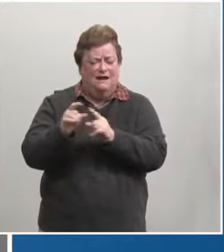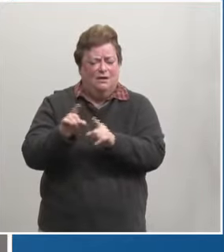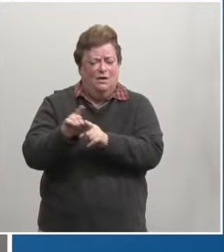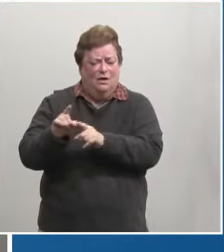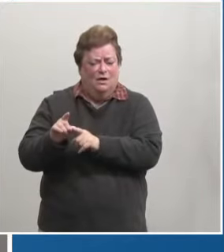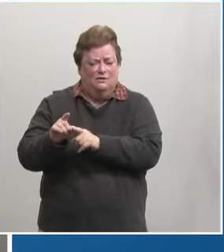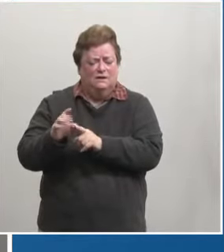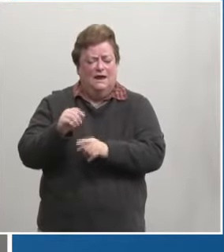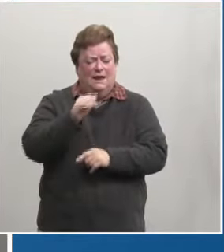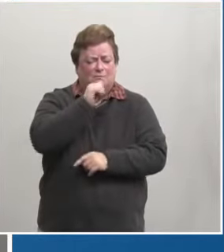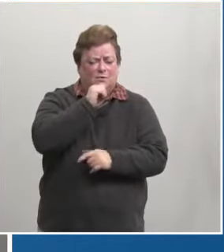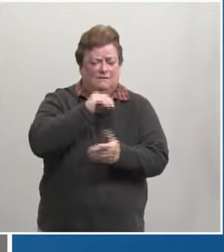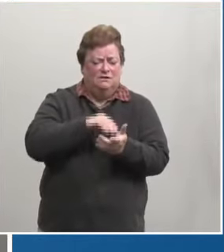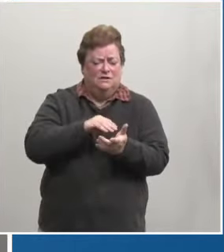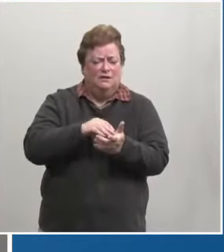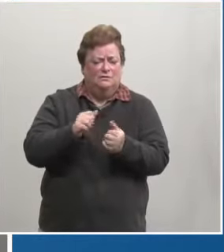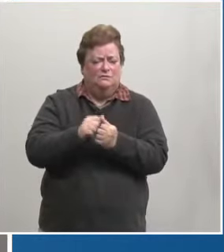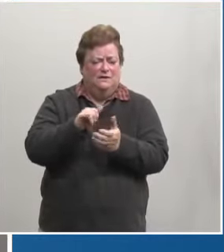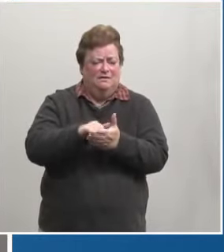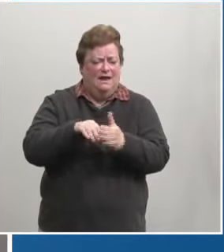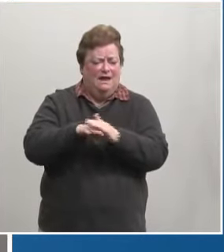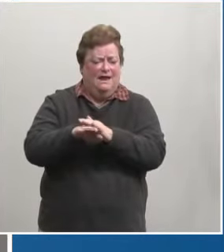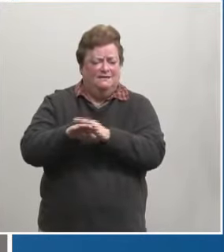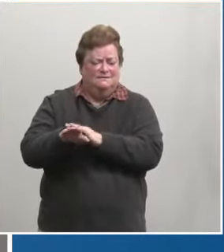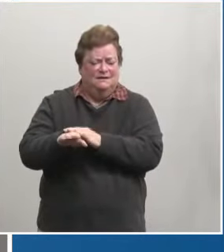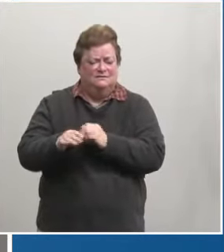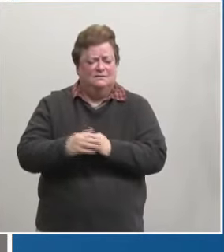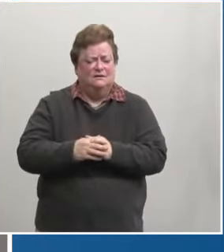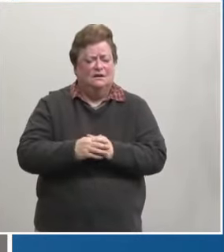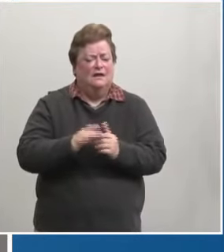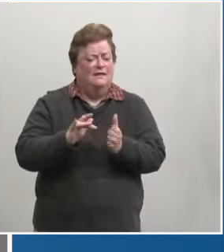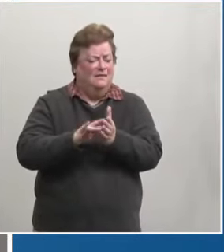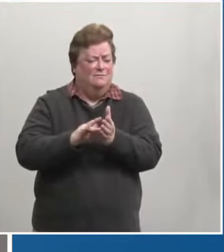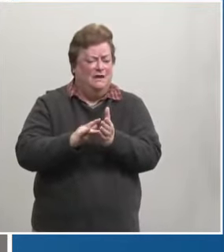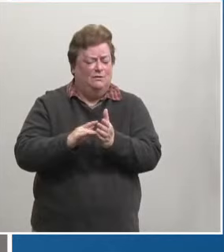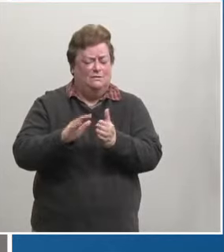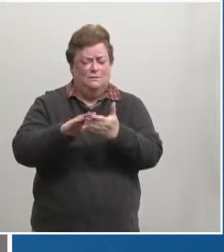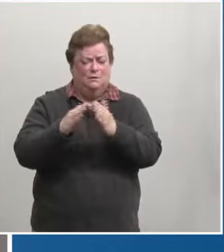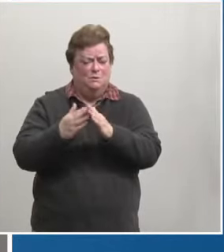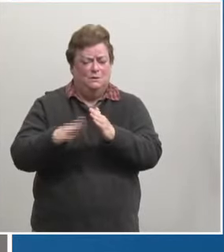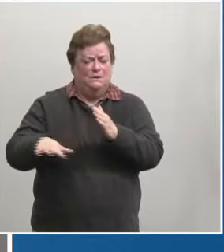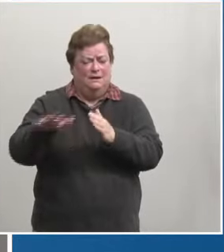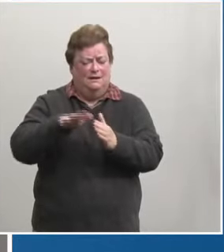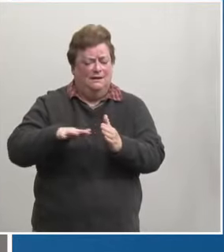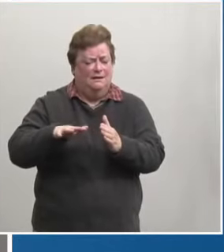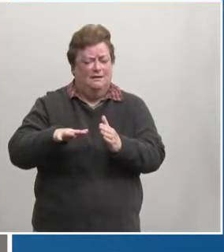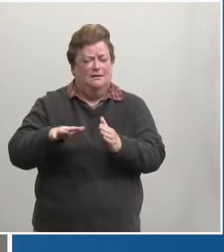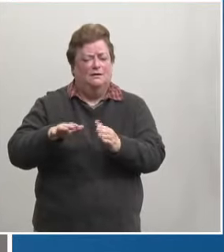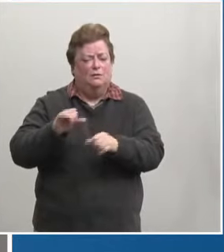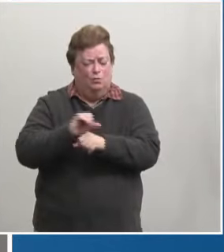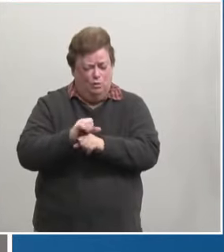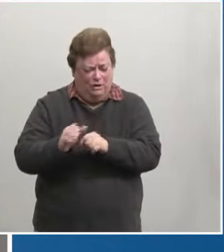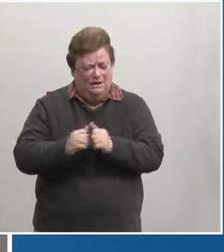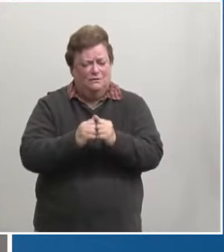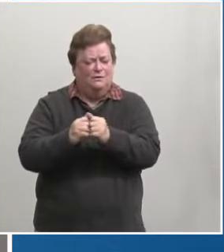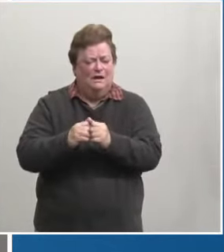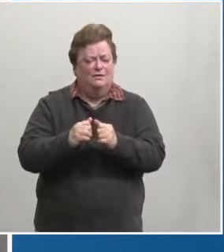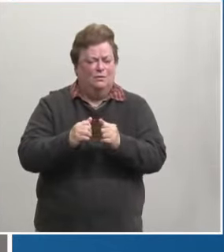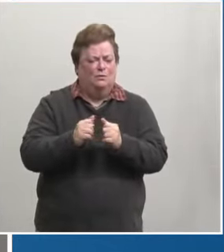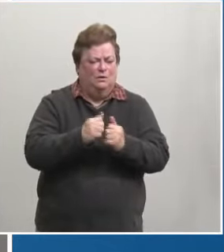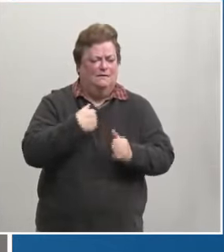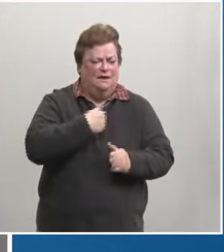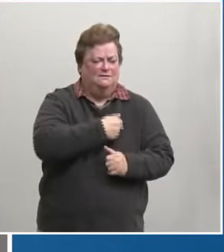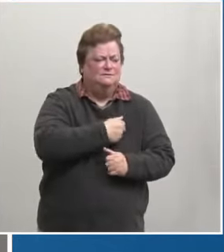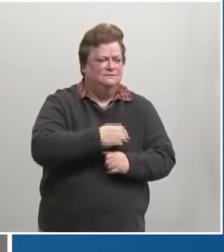private physicians in this access. So our medical community is together and working with